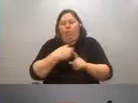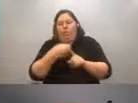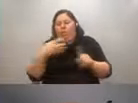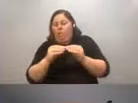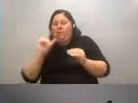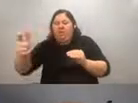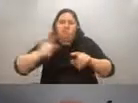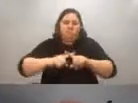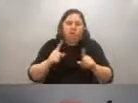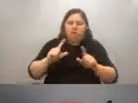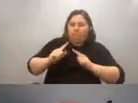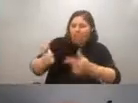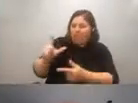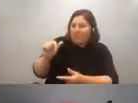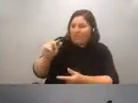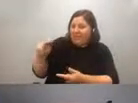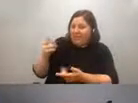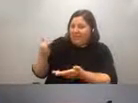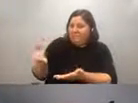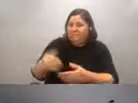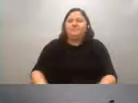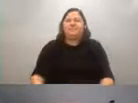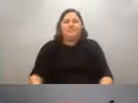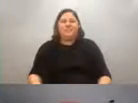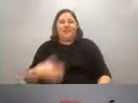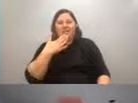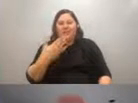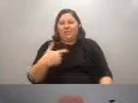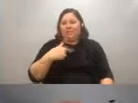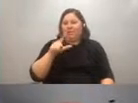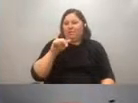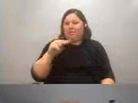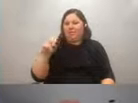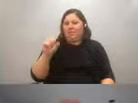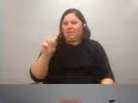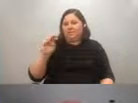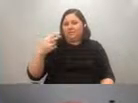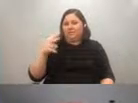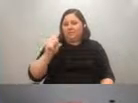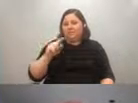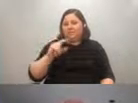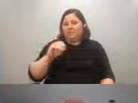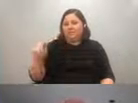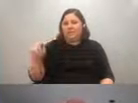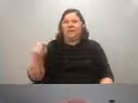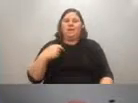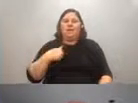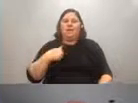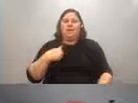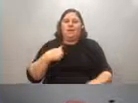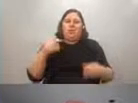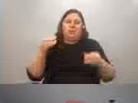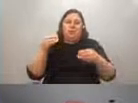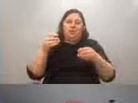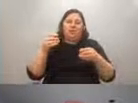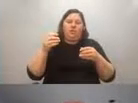later but uh lynn go ahead thank you i'm lynn smith stott and i'm the supervisor for the office of consumer engagement i use she